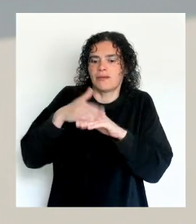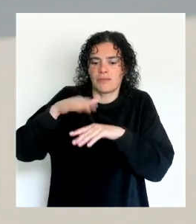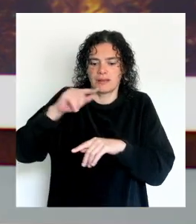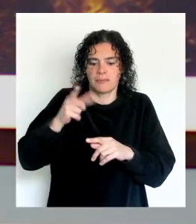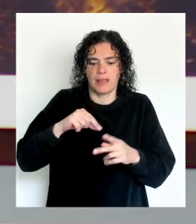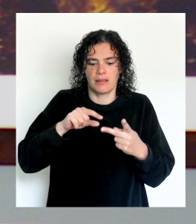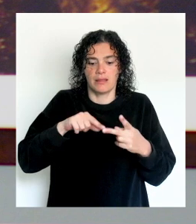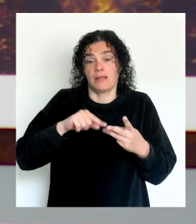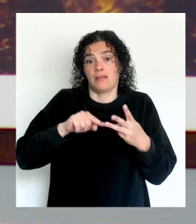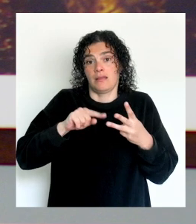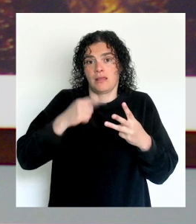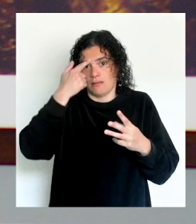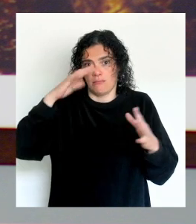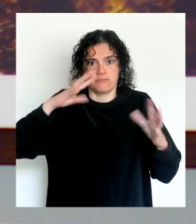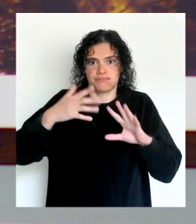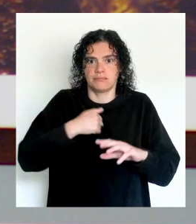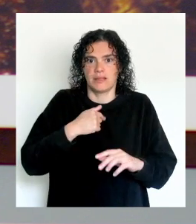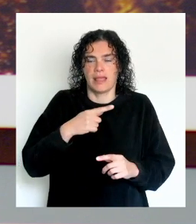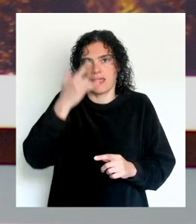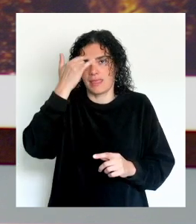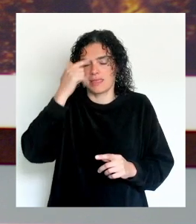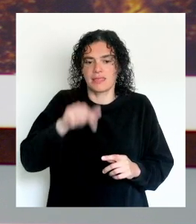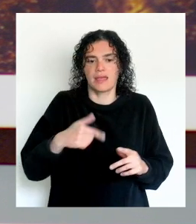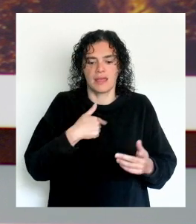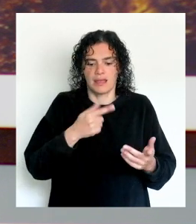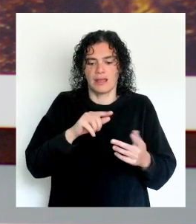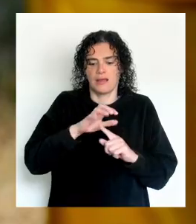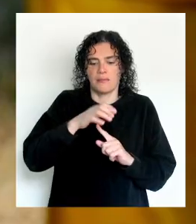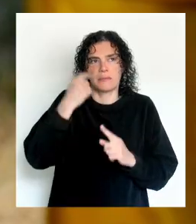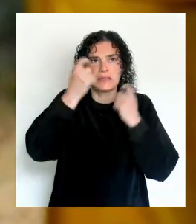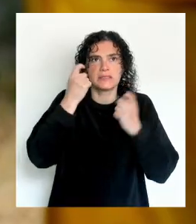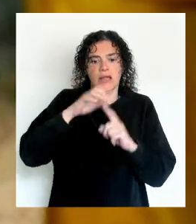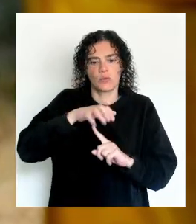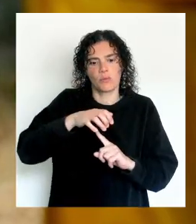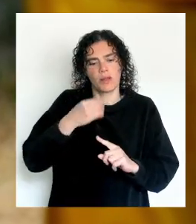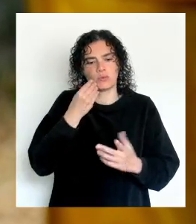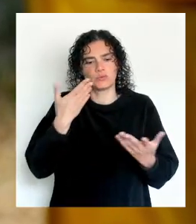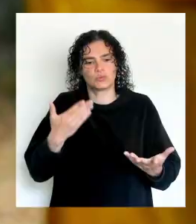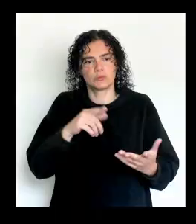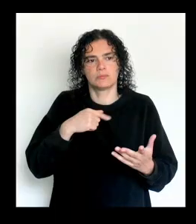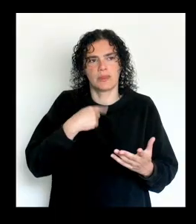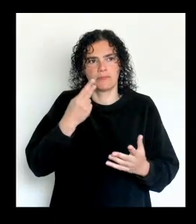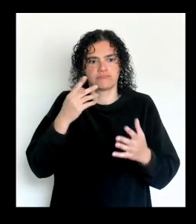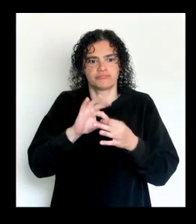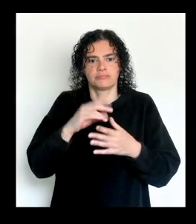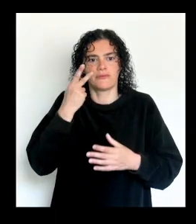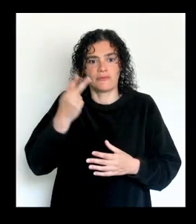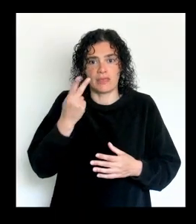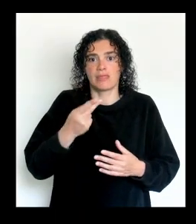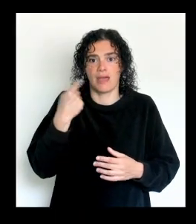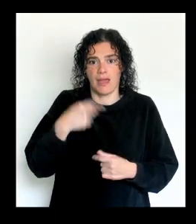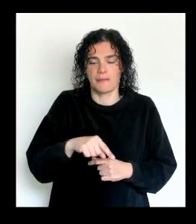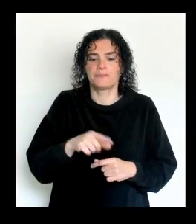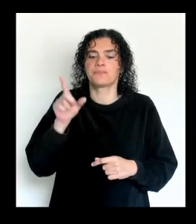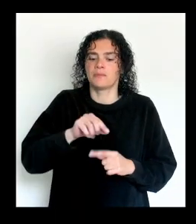psychedelic, but actually a more wider idea about thinking of fungi as a way of thinking about magic in life at this period in time. And